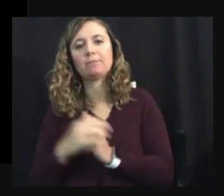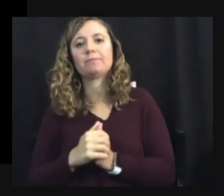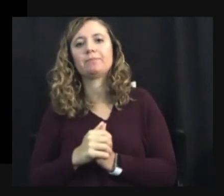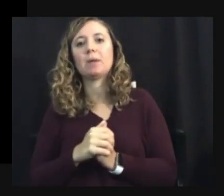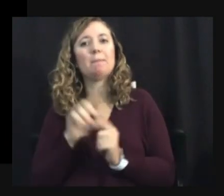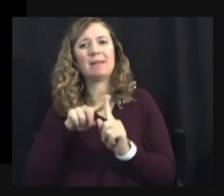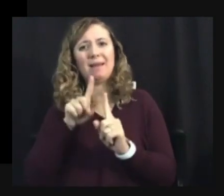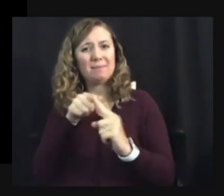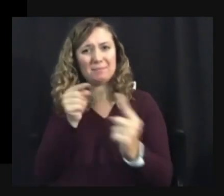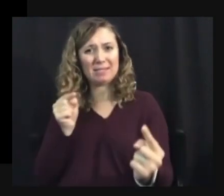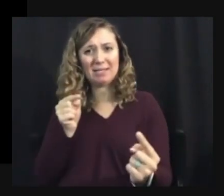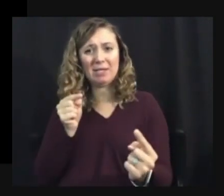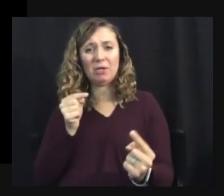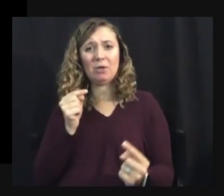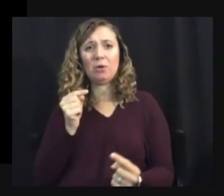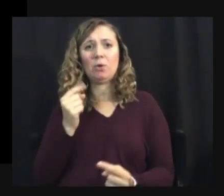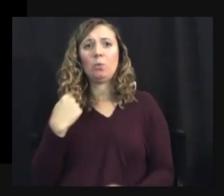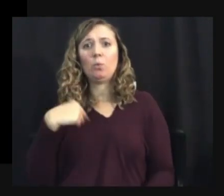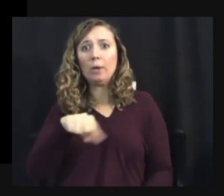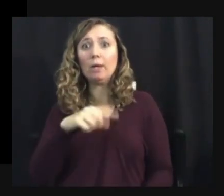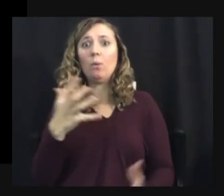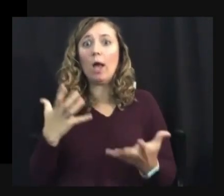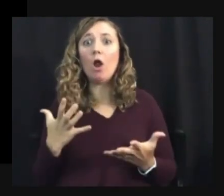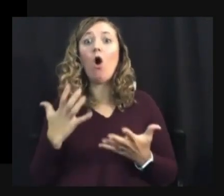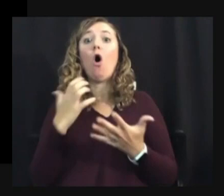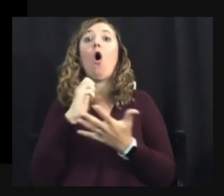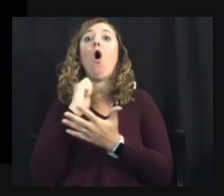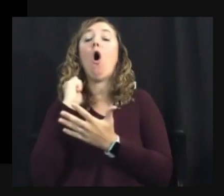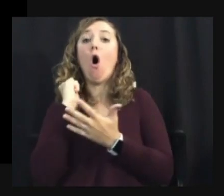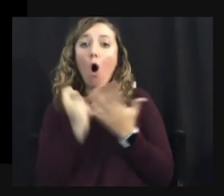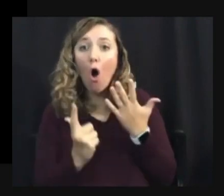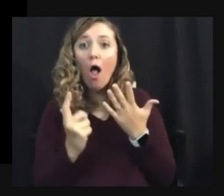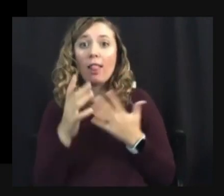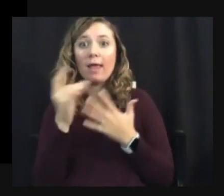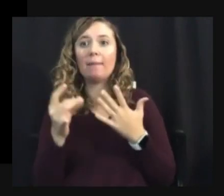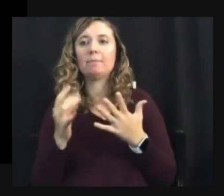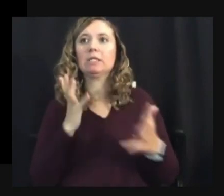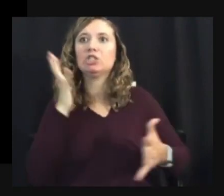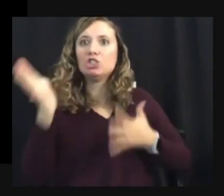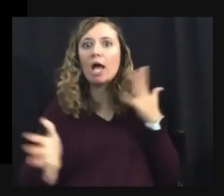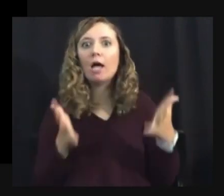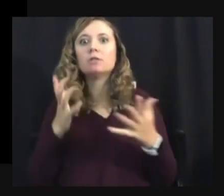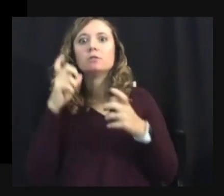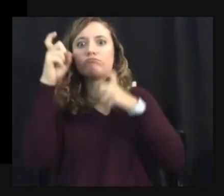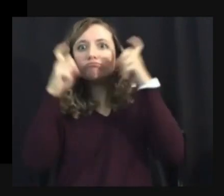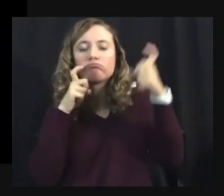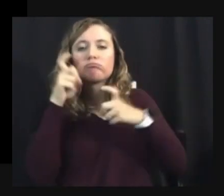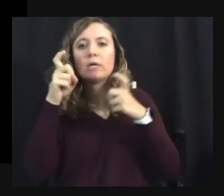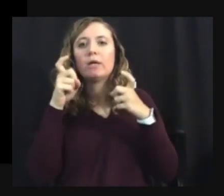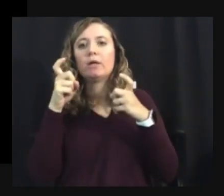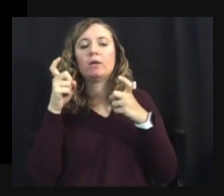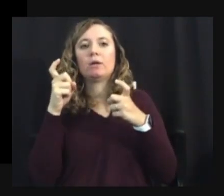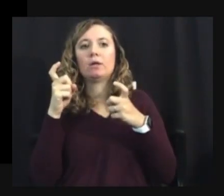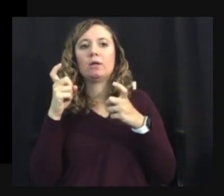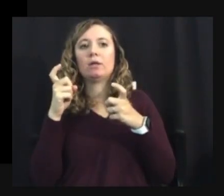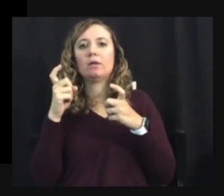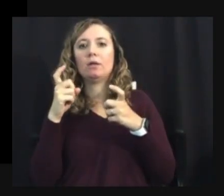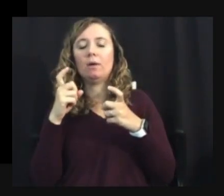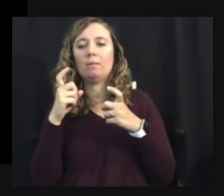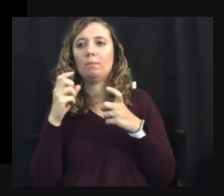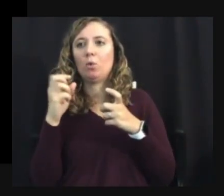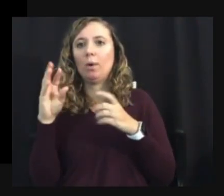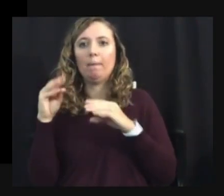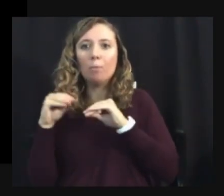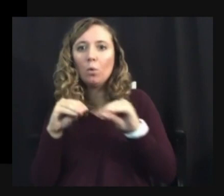use everything in our power to use gestures, facial expression, maybe to push something away,